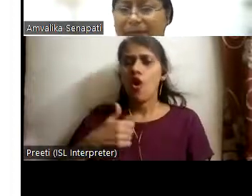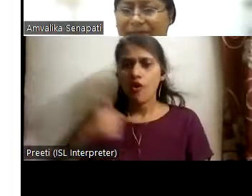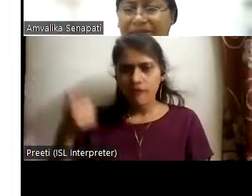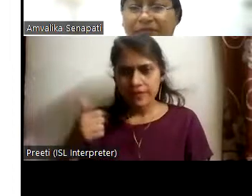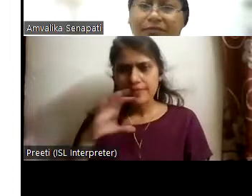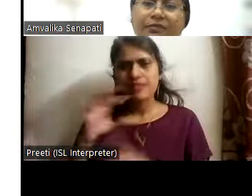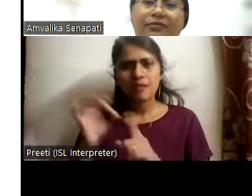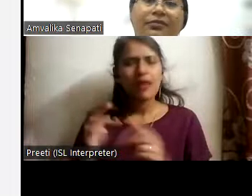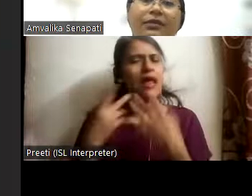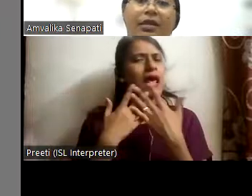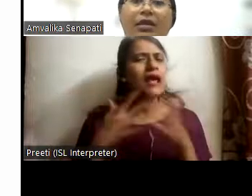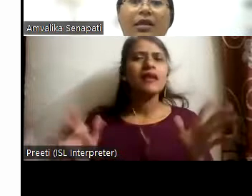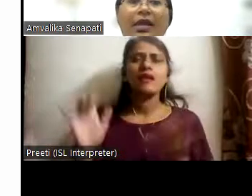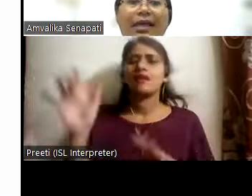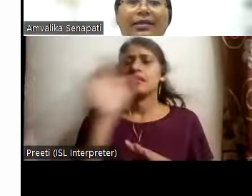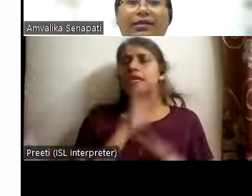everywhere.